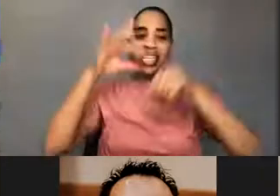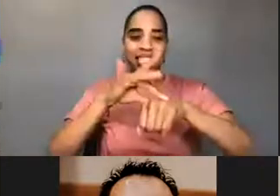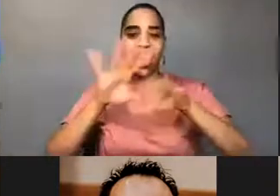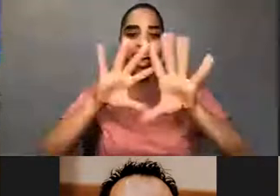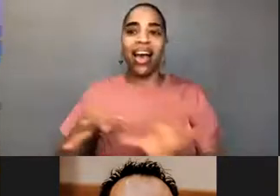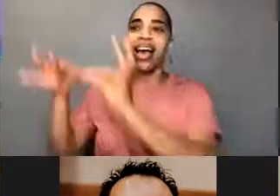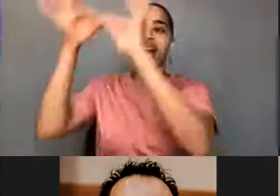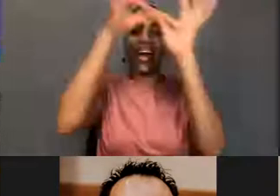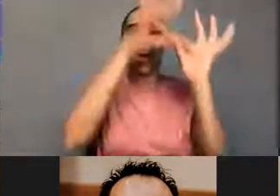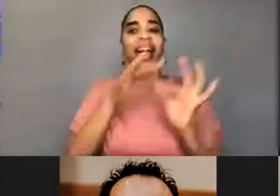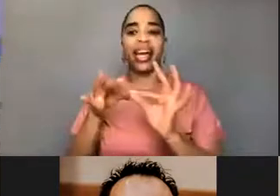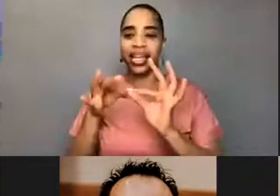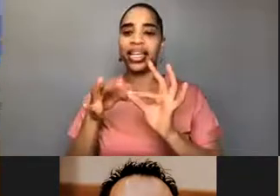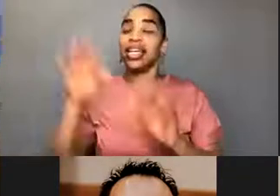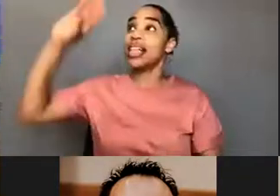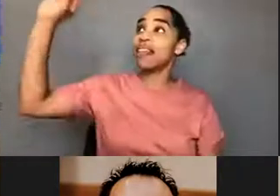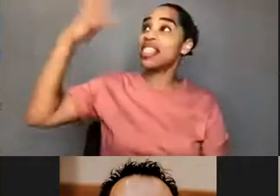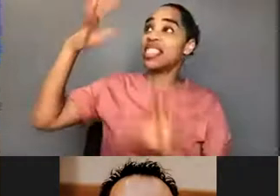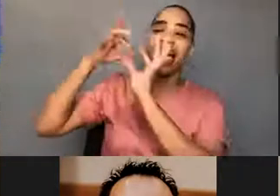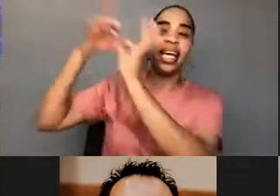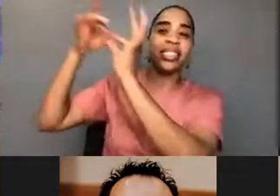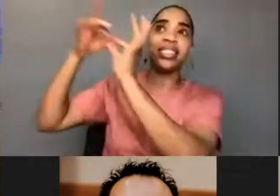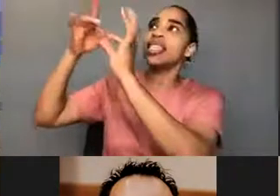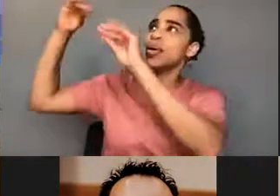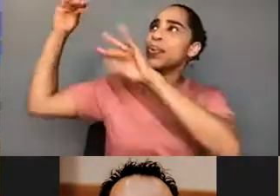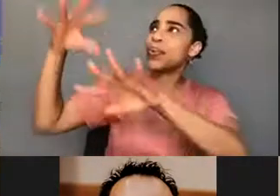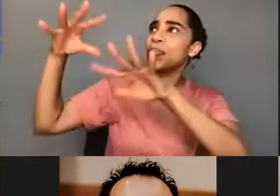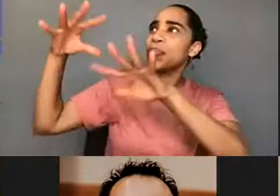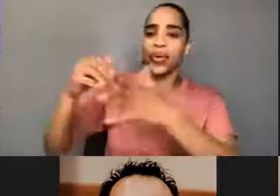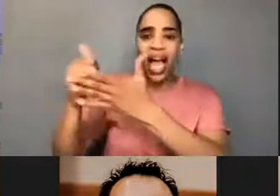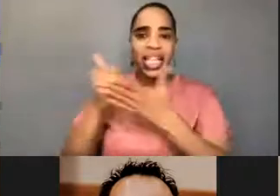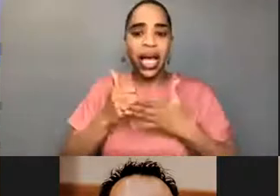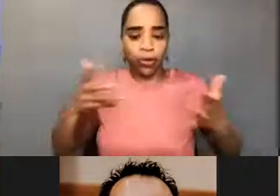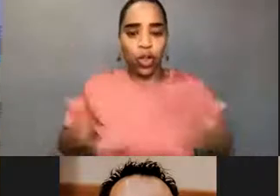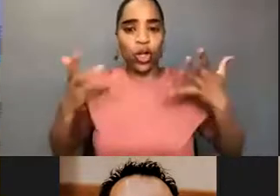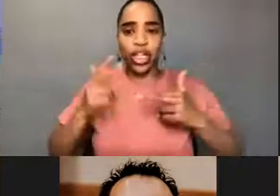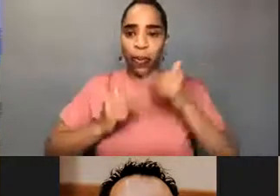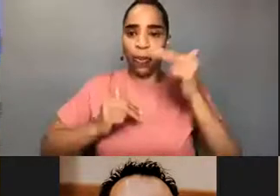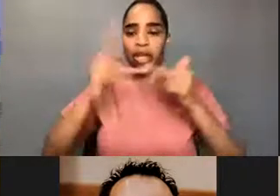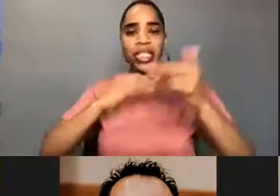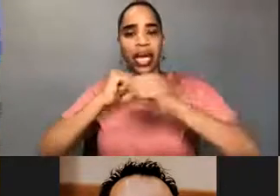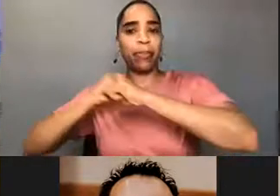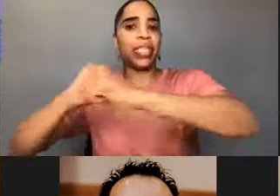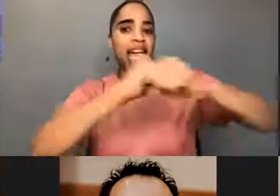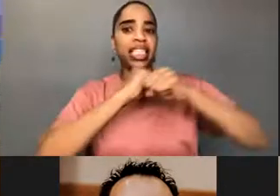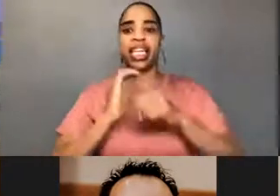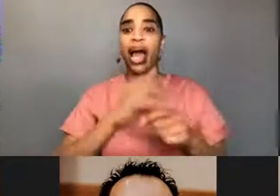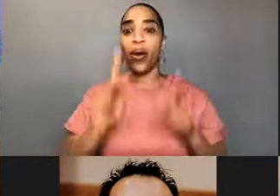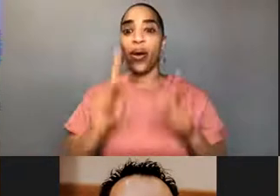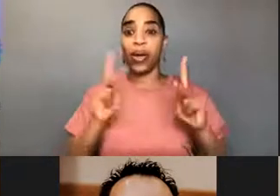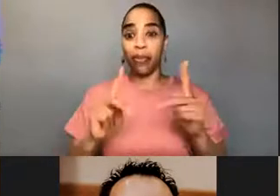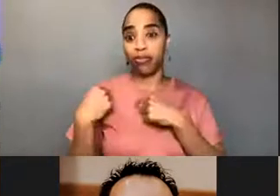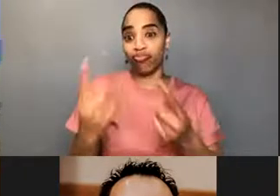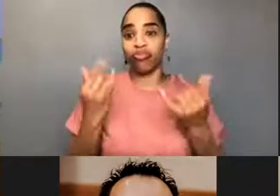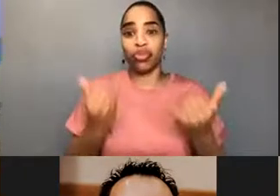beings. This land is part of a relationship that has nourished, healed, protected, and embraced the Kumeyaay people to the present day. It is part